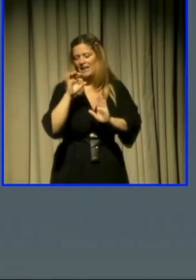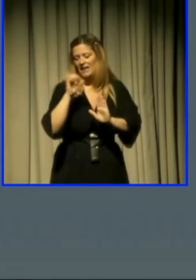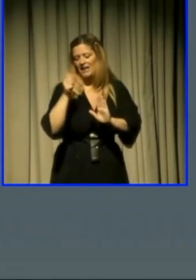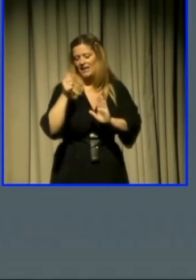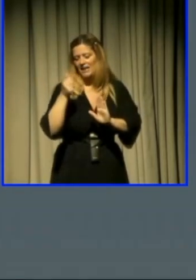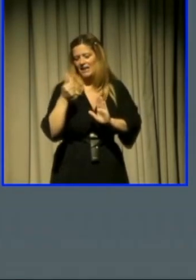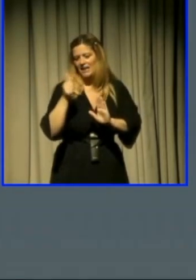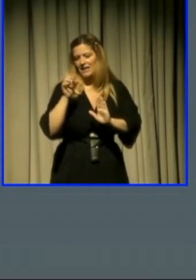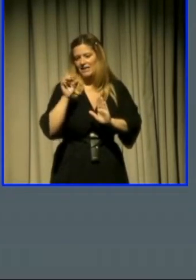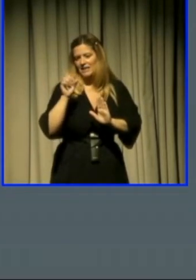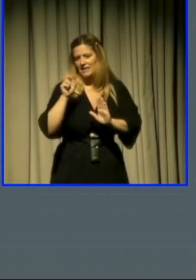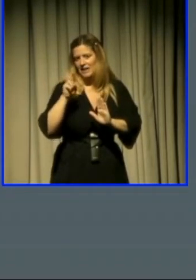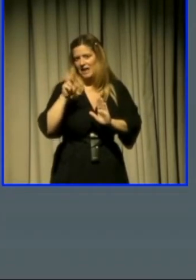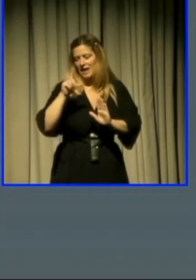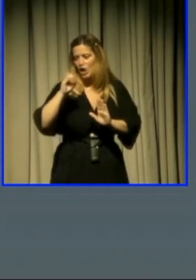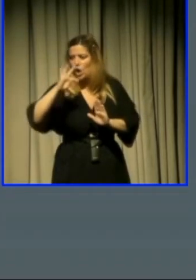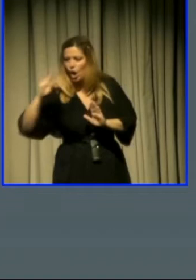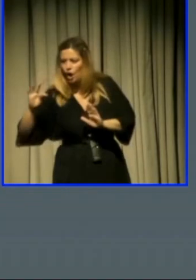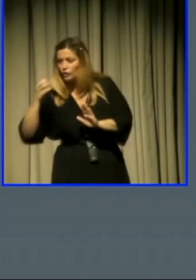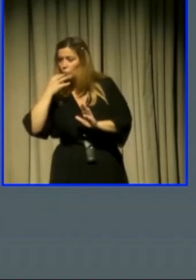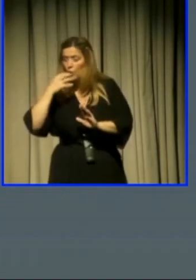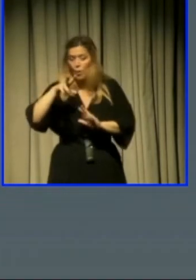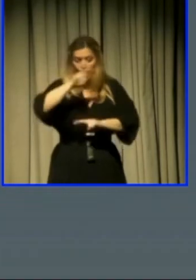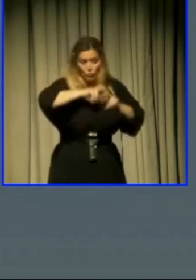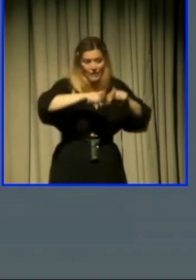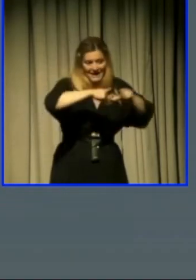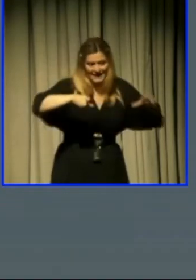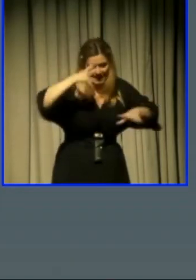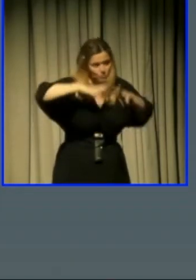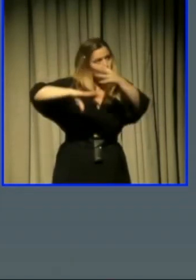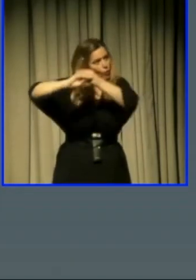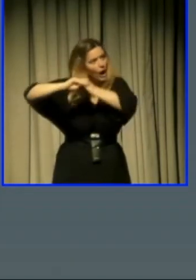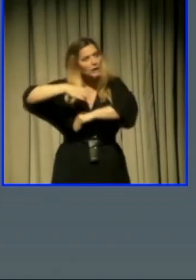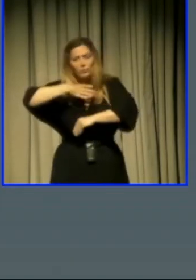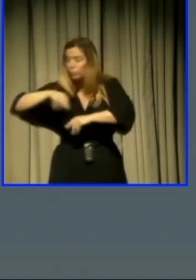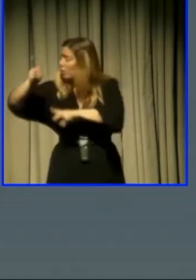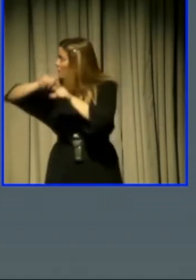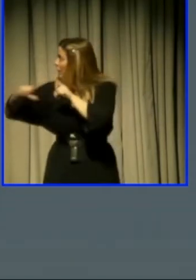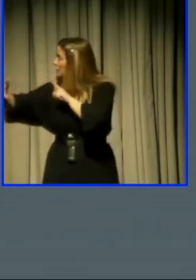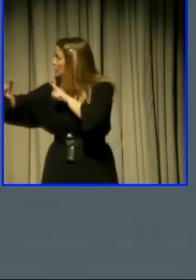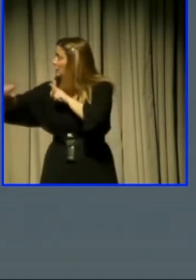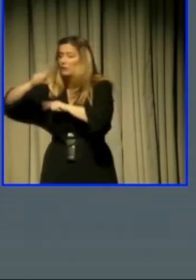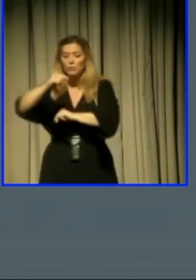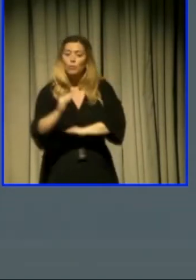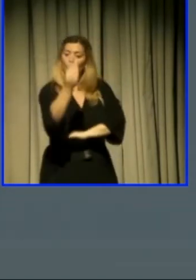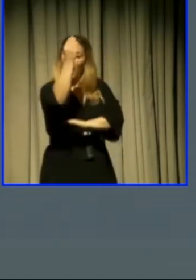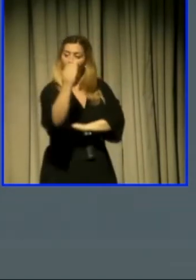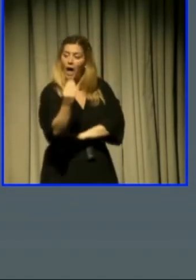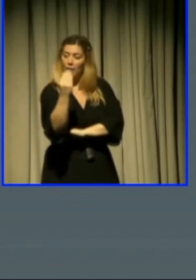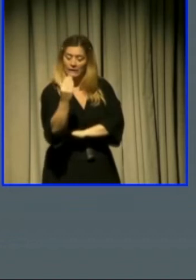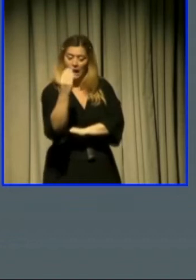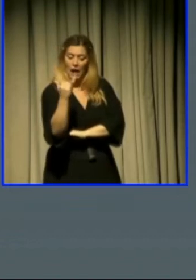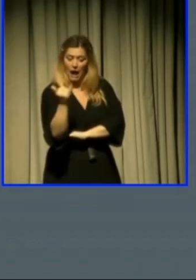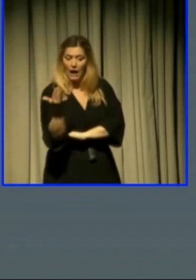can use virtual rooms. And there's also an avatar of Tilbury as well, kind of